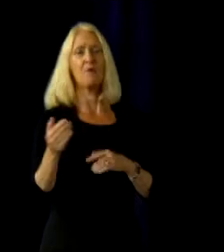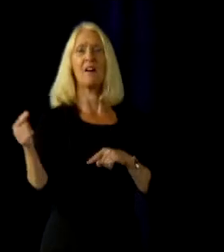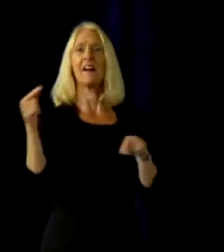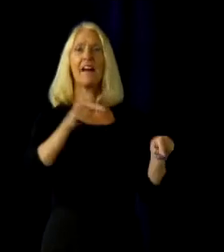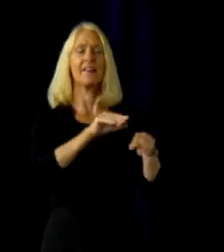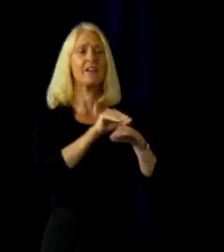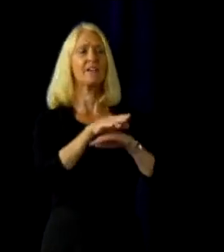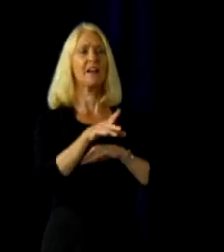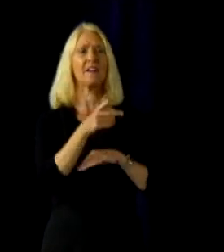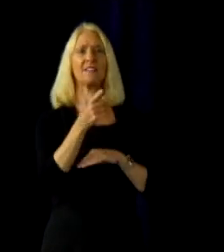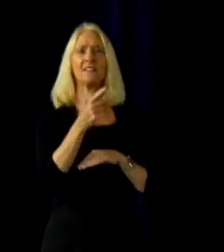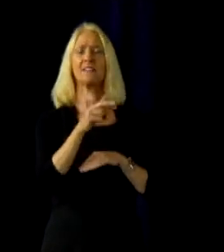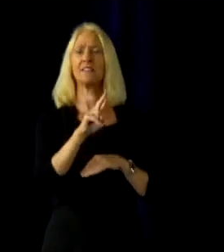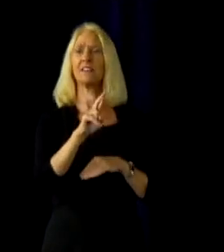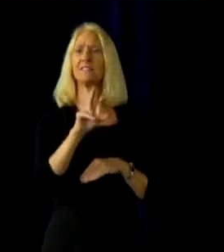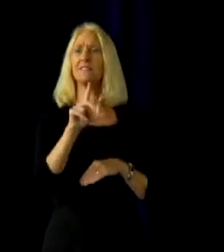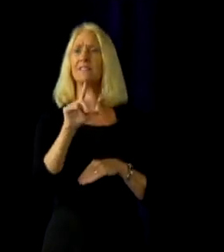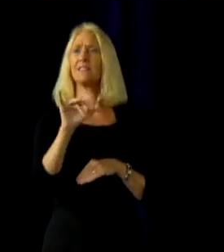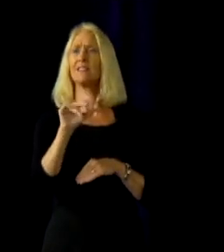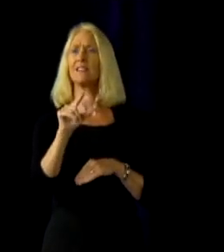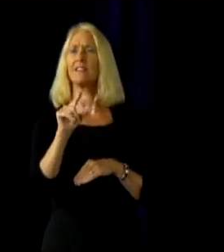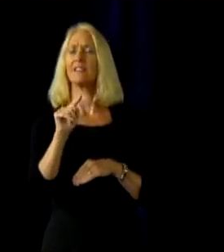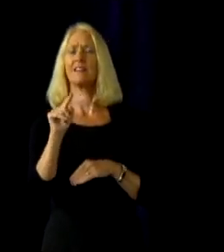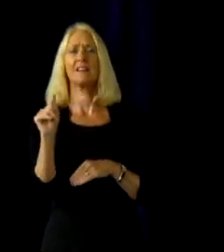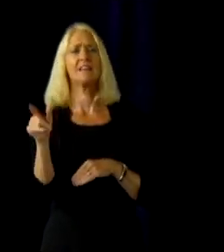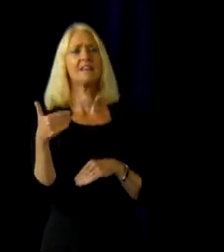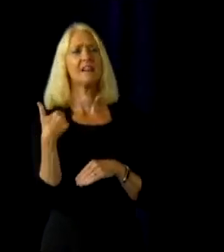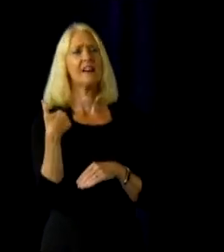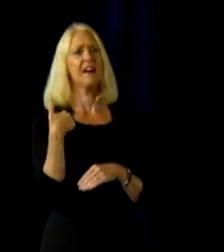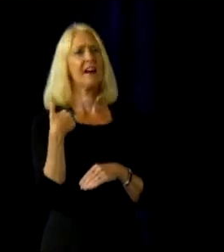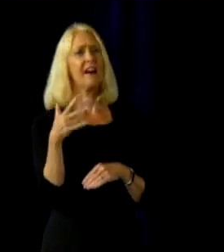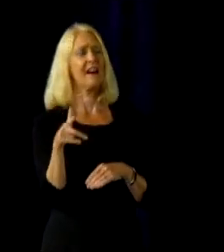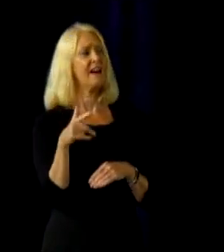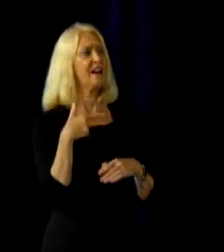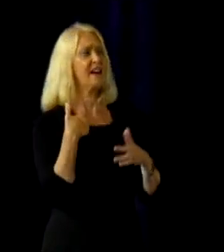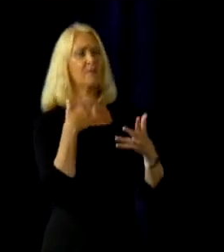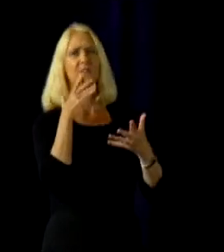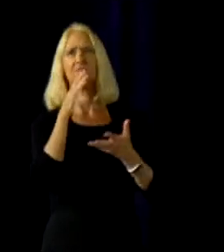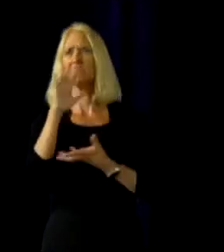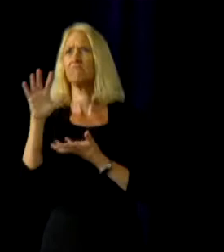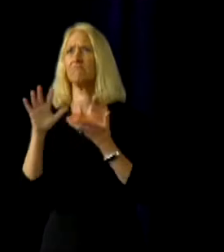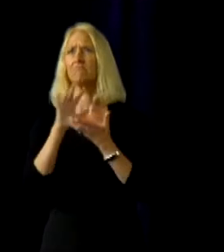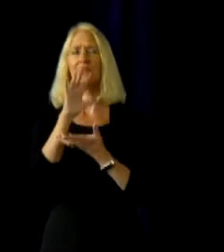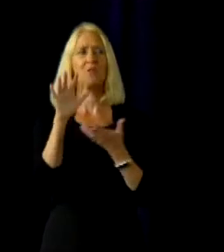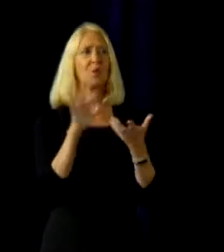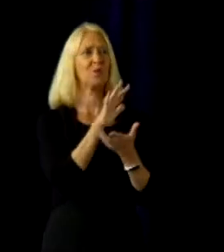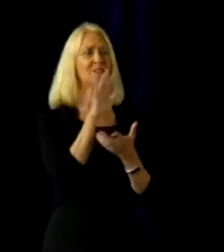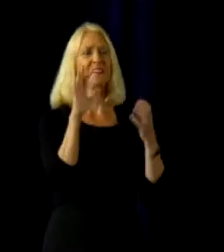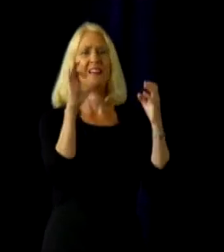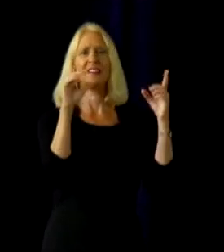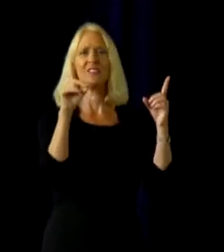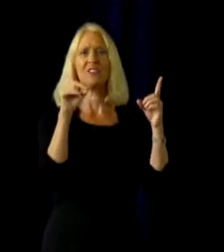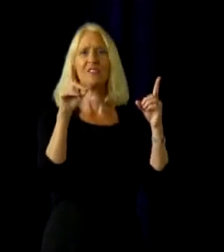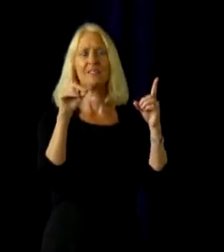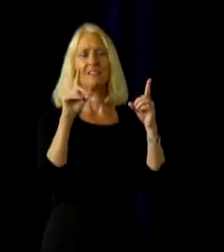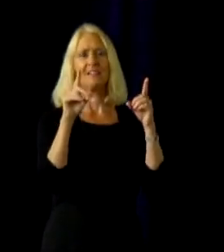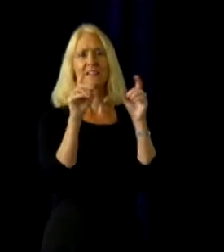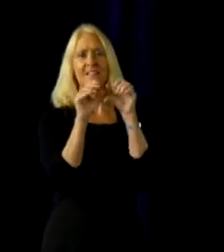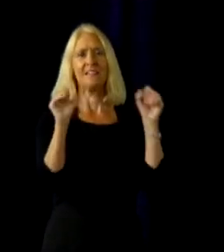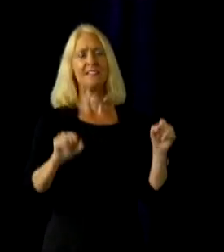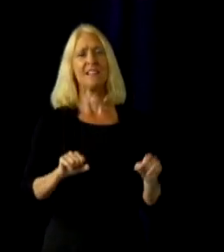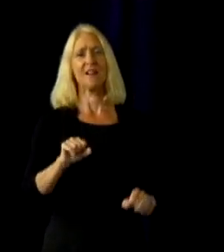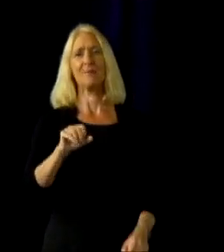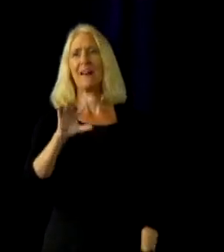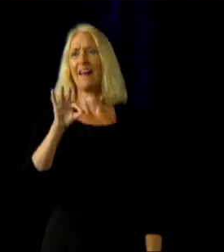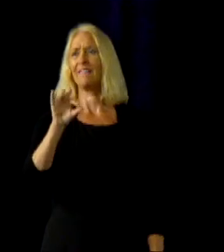with Dr. Litt, and I was lost in the educational system. FSCJ was the fourth community college I was